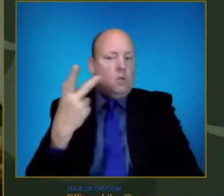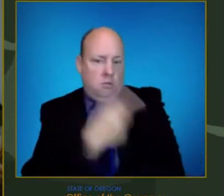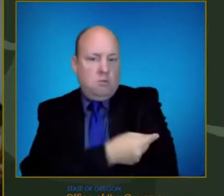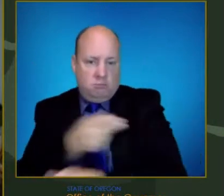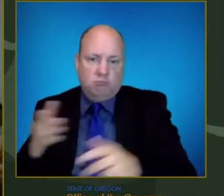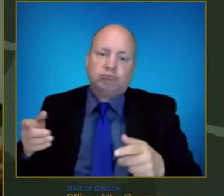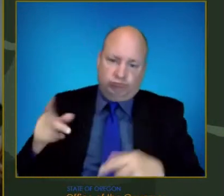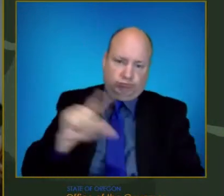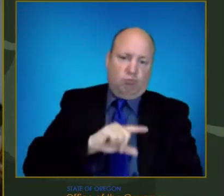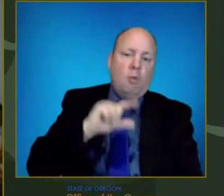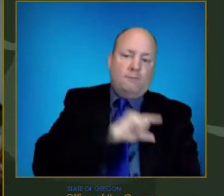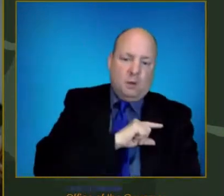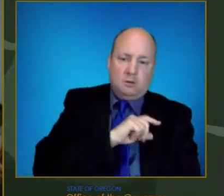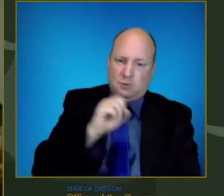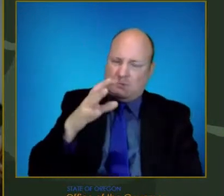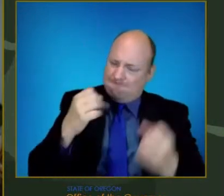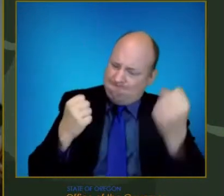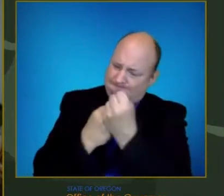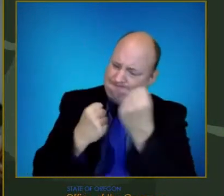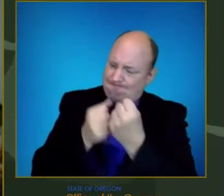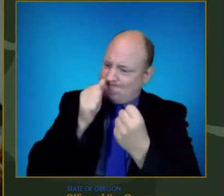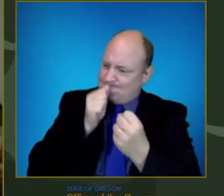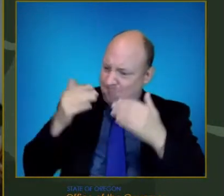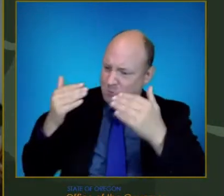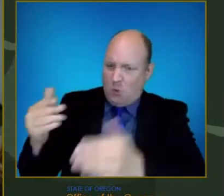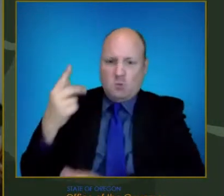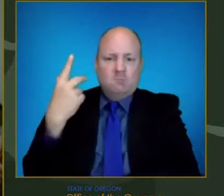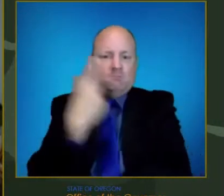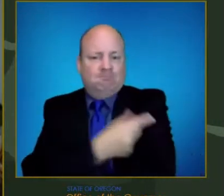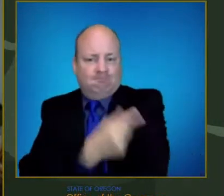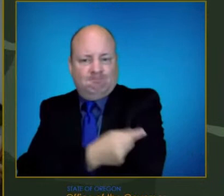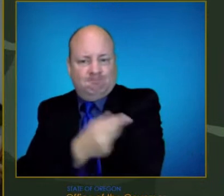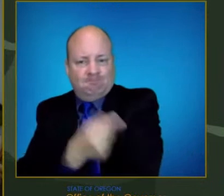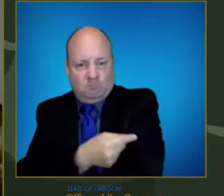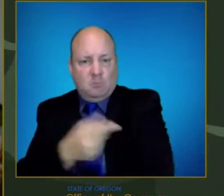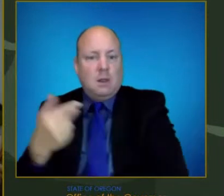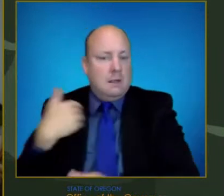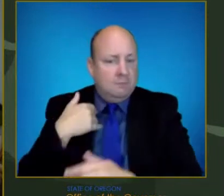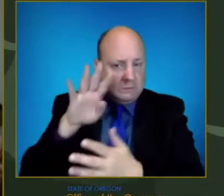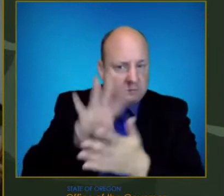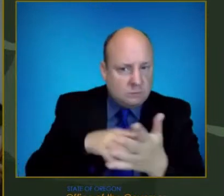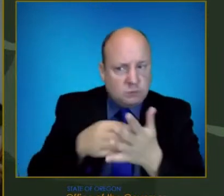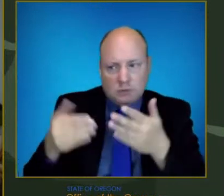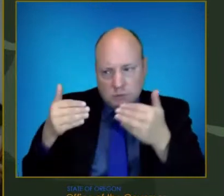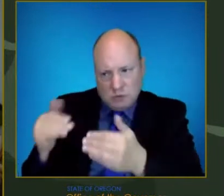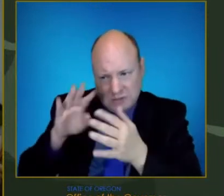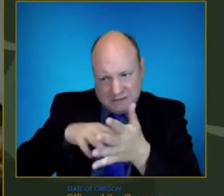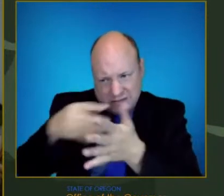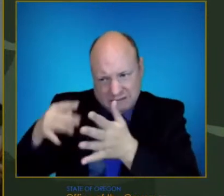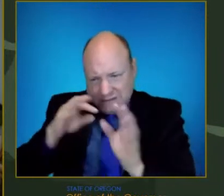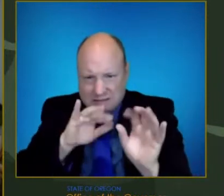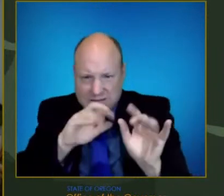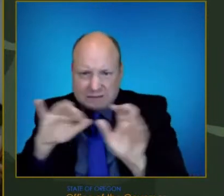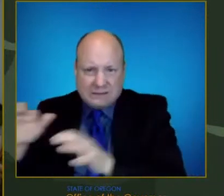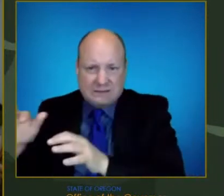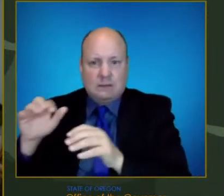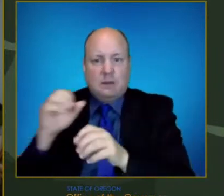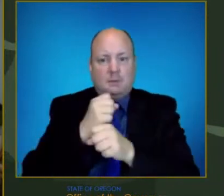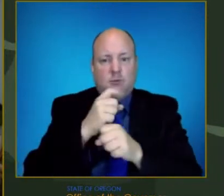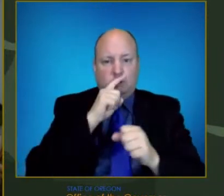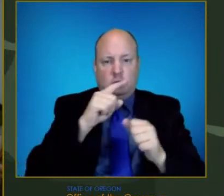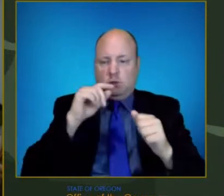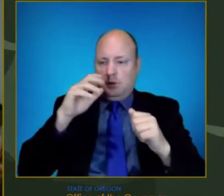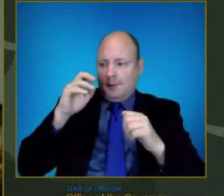Our expanded definition and our revised schedule are a demonstration of our continued commitment to equity and were intended to protect our